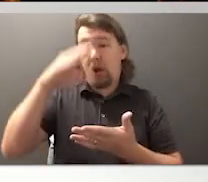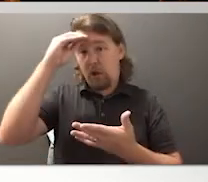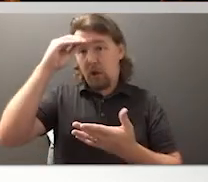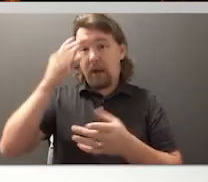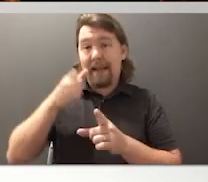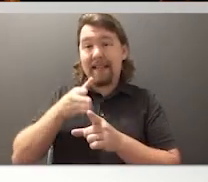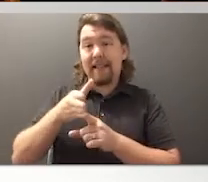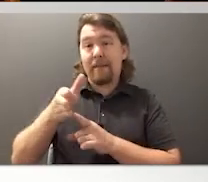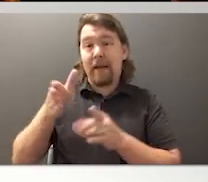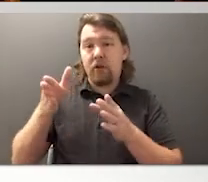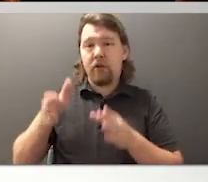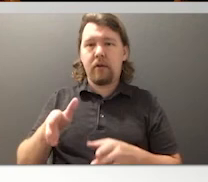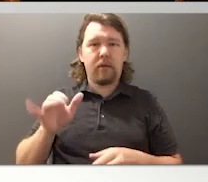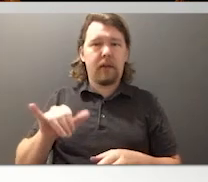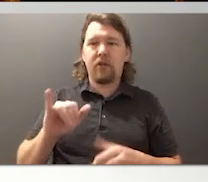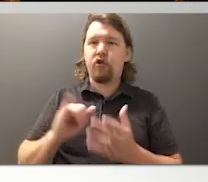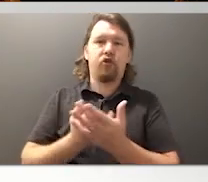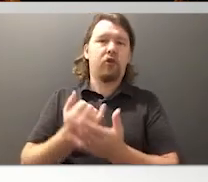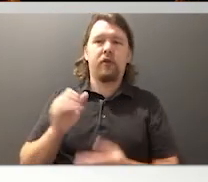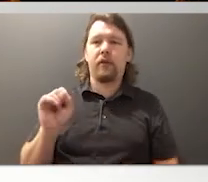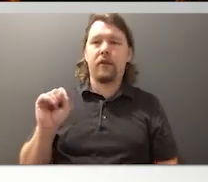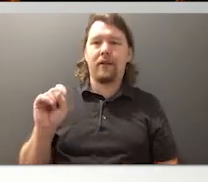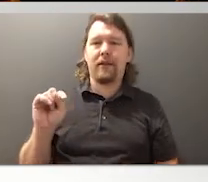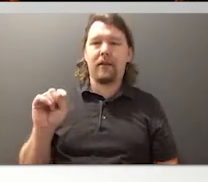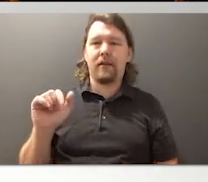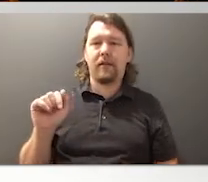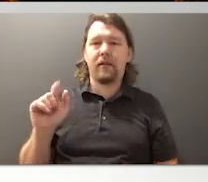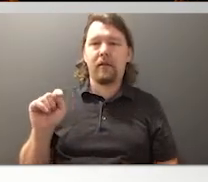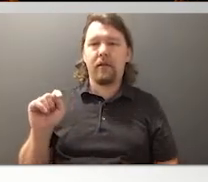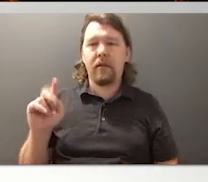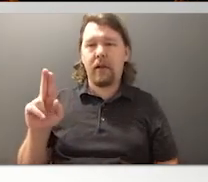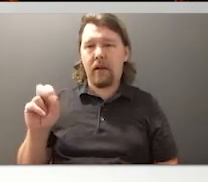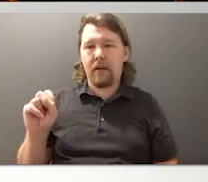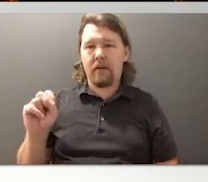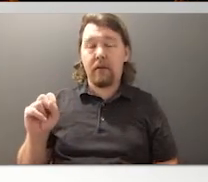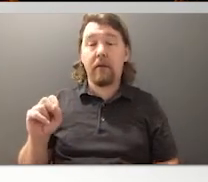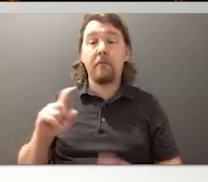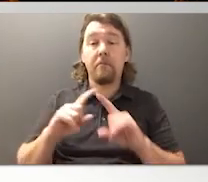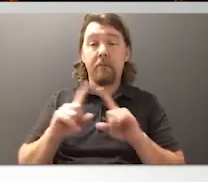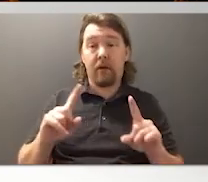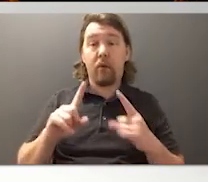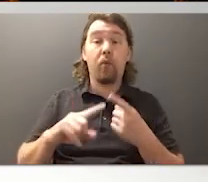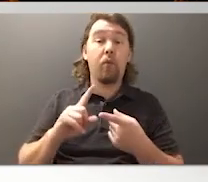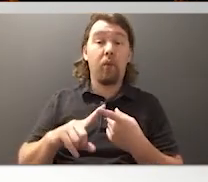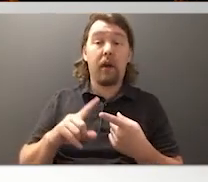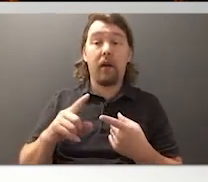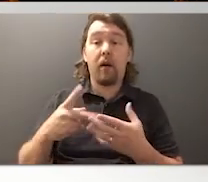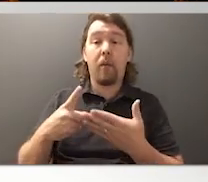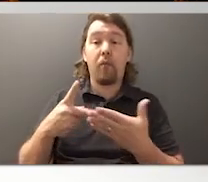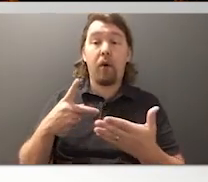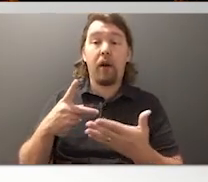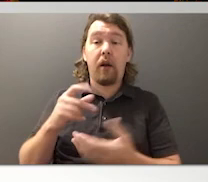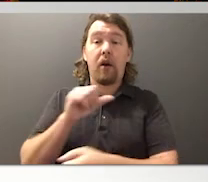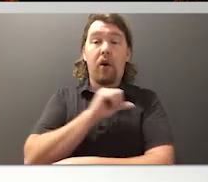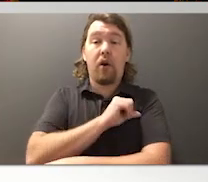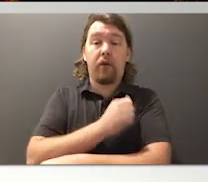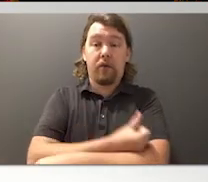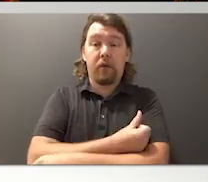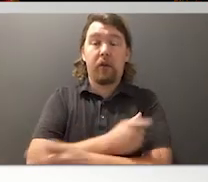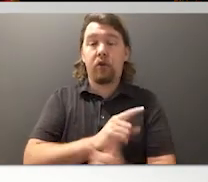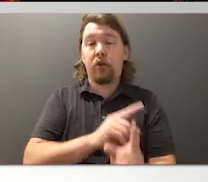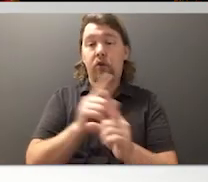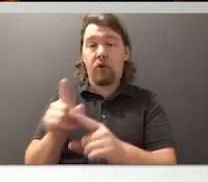So I'll answer the first question. So a learning specialist is just a status. Okay? So, but I will